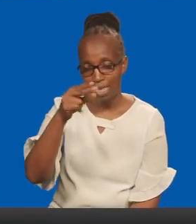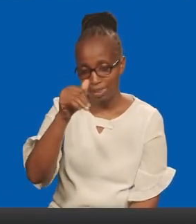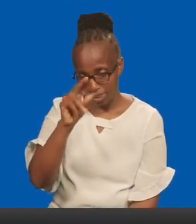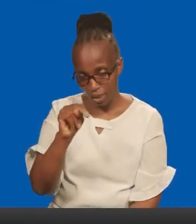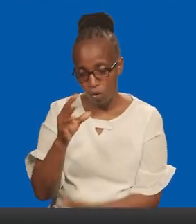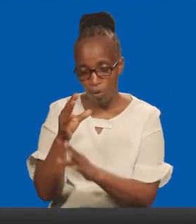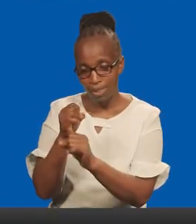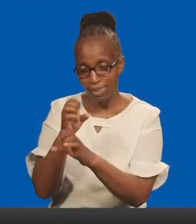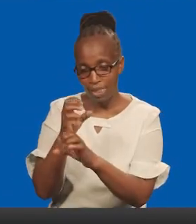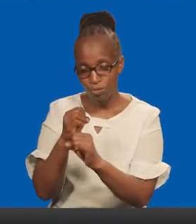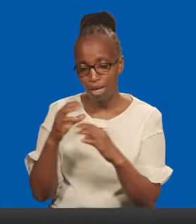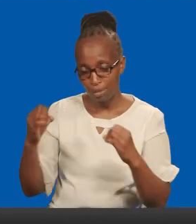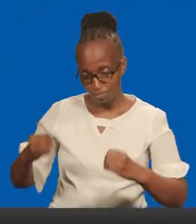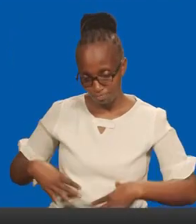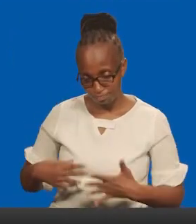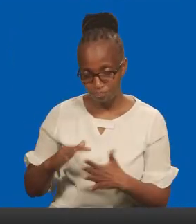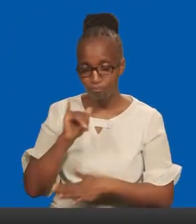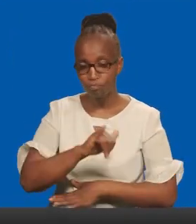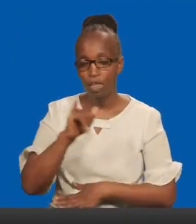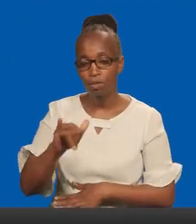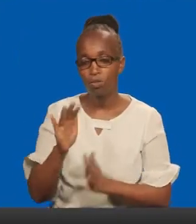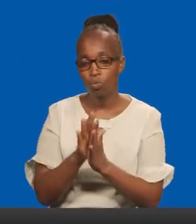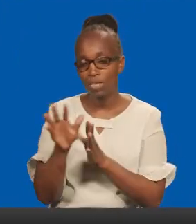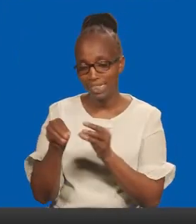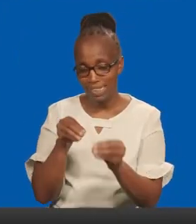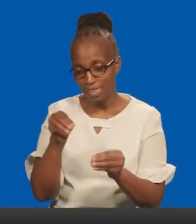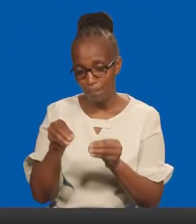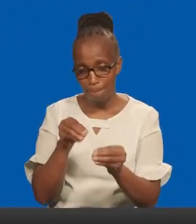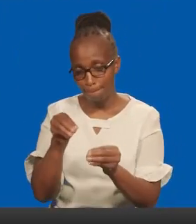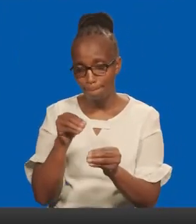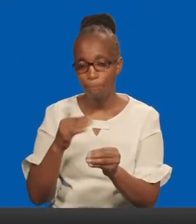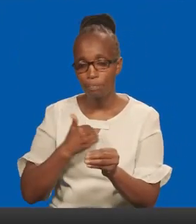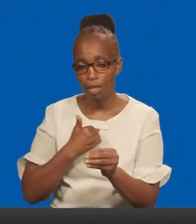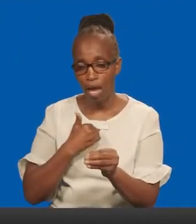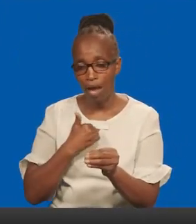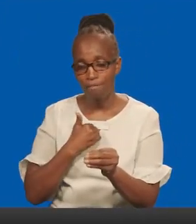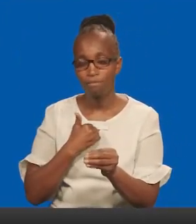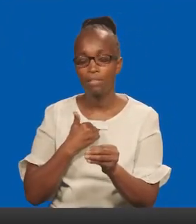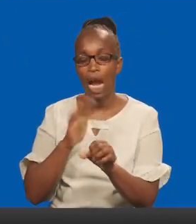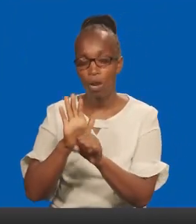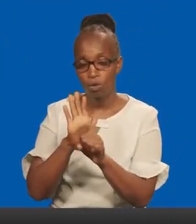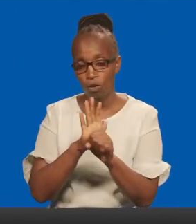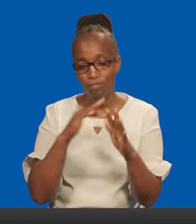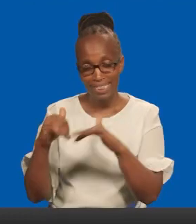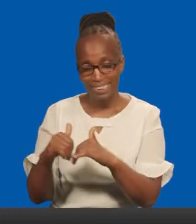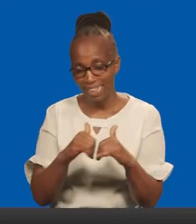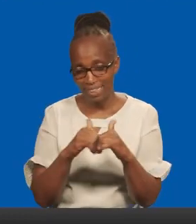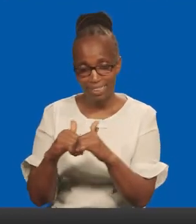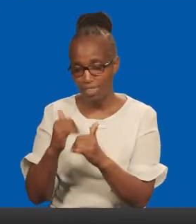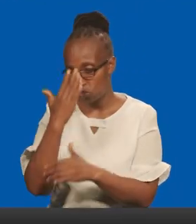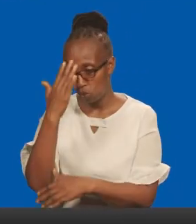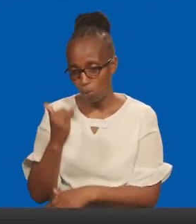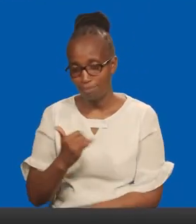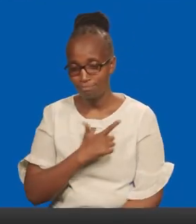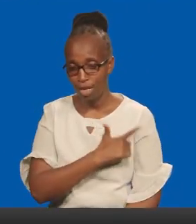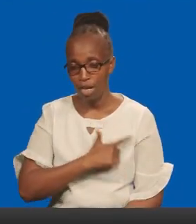Kisuge, amesikitika kuwa watoto wanaoishi na ulemavu wanakumbwa na changamoto nyingi za kutopata elimu bora kutokana na